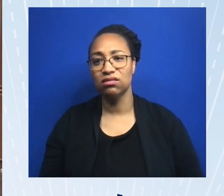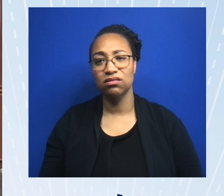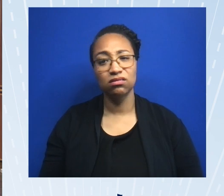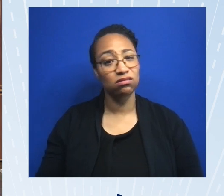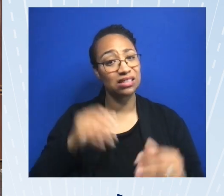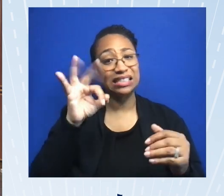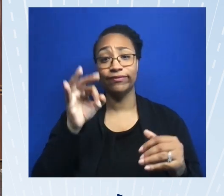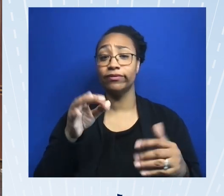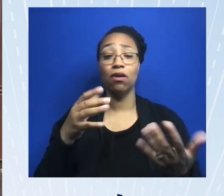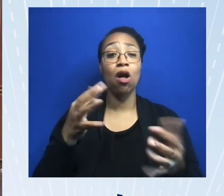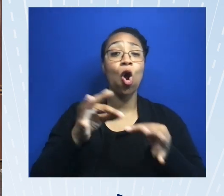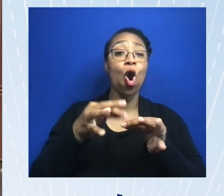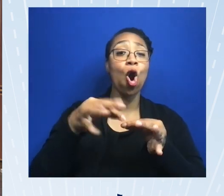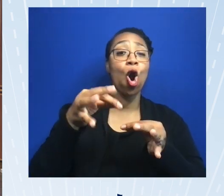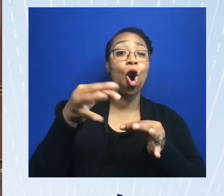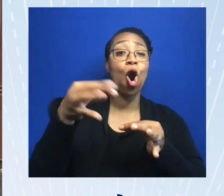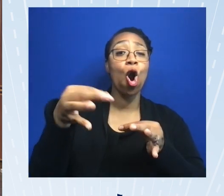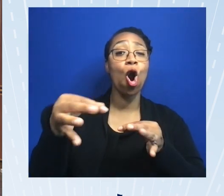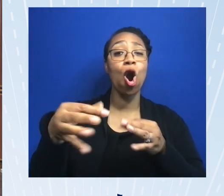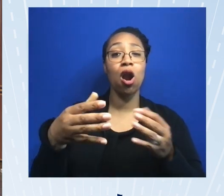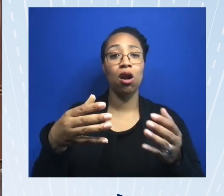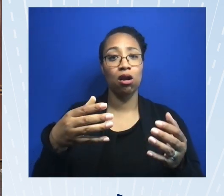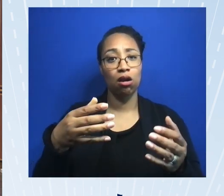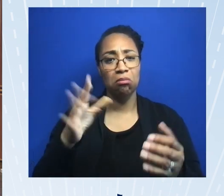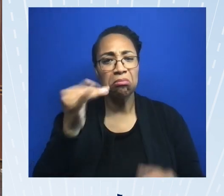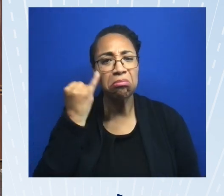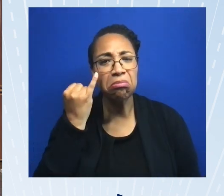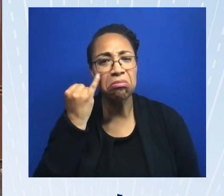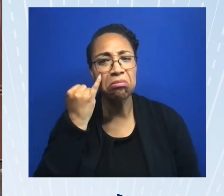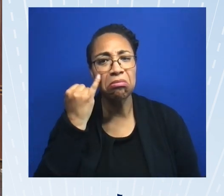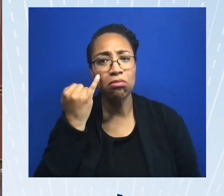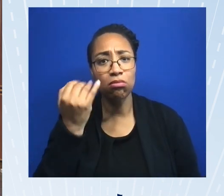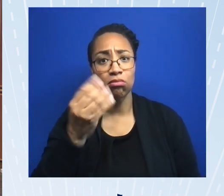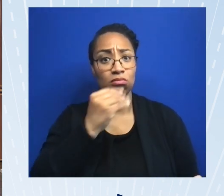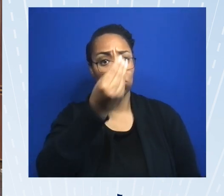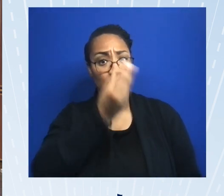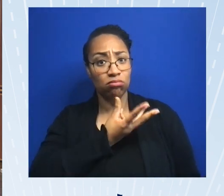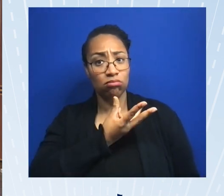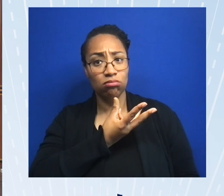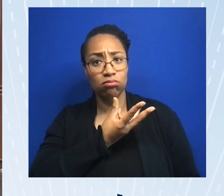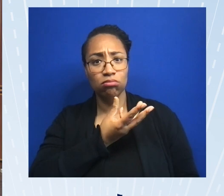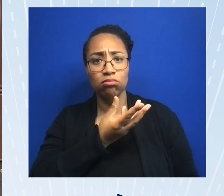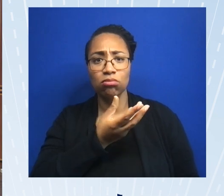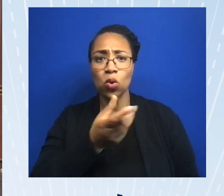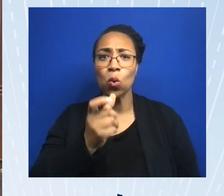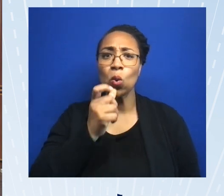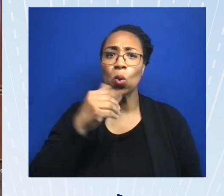Thank you very much, and thank you for joining us on this historic day.